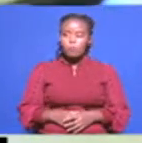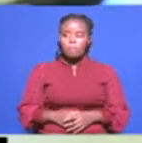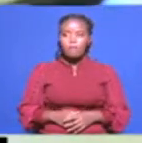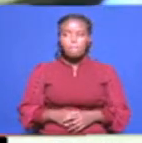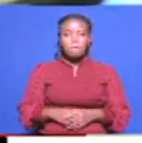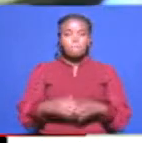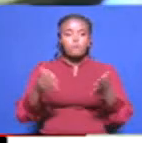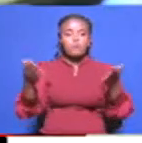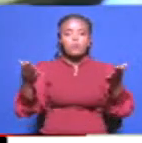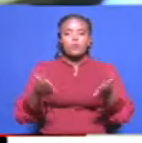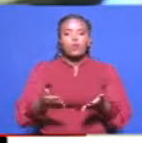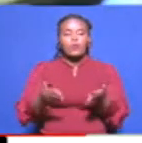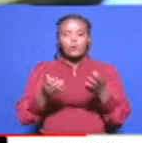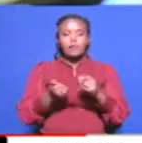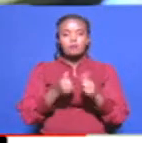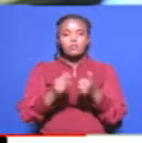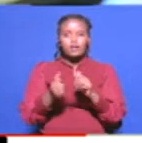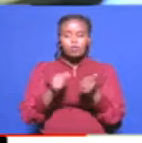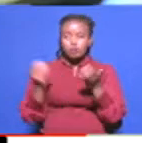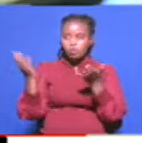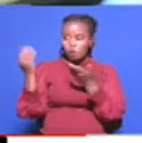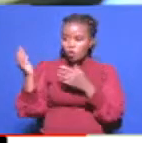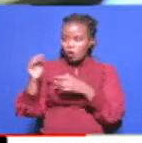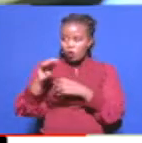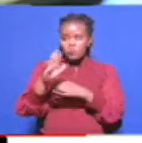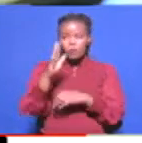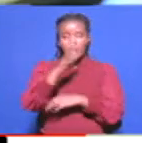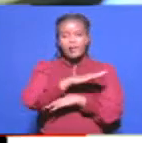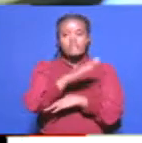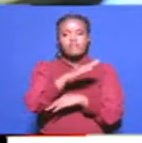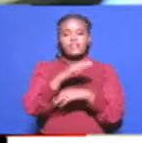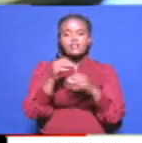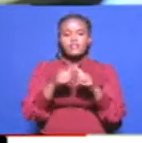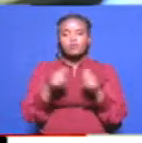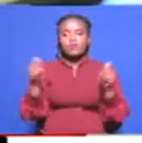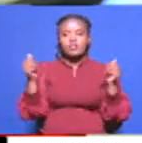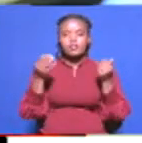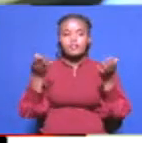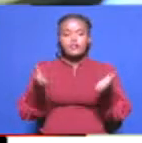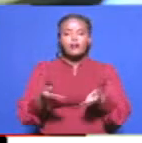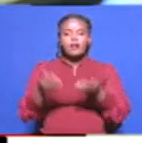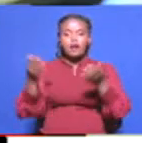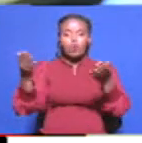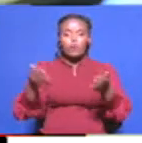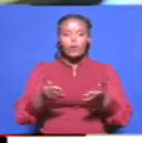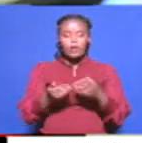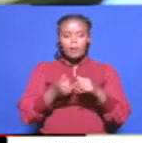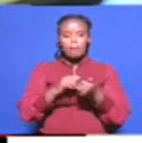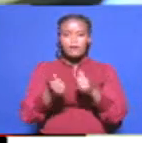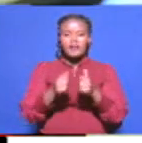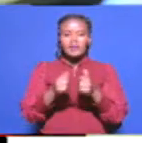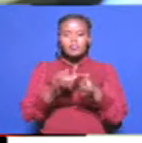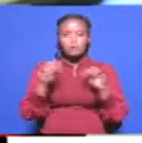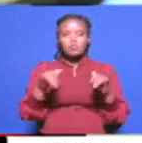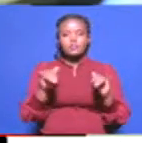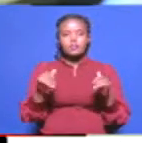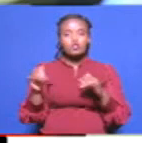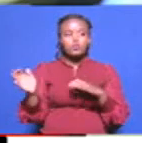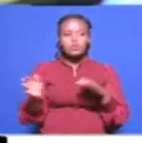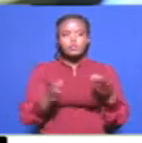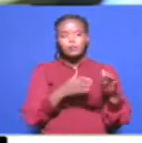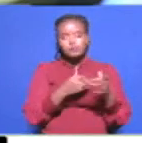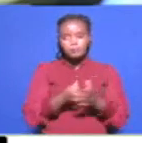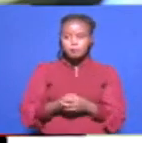Welcome back to Prime Edition. I do hope your evening is treating you well. Let's now delve into sports matters. My name is Karen Kibet. Now, the